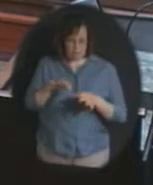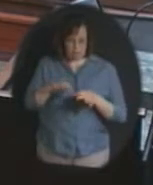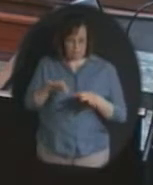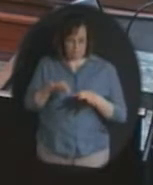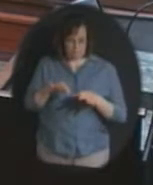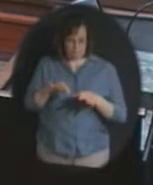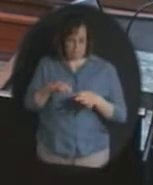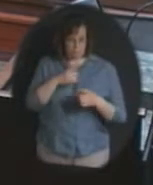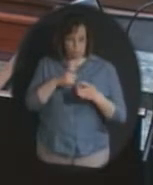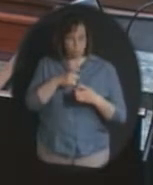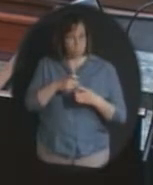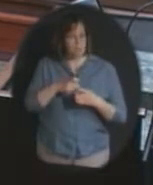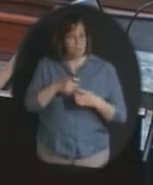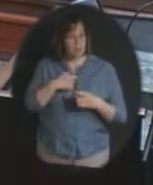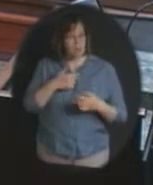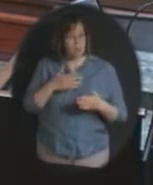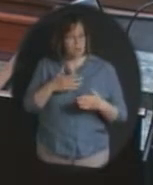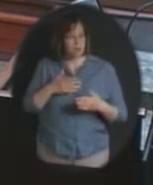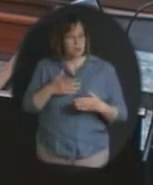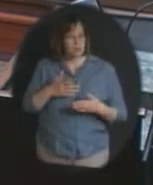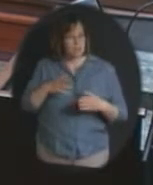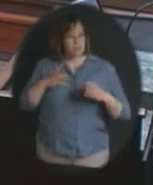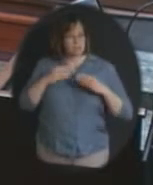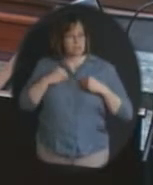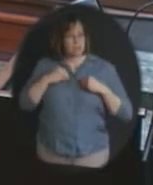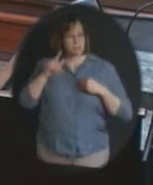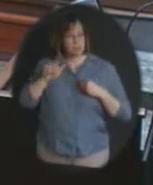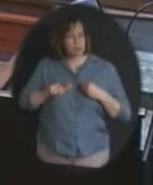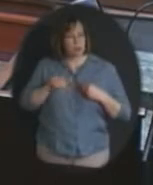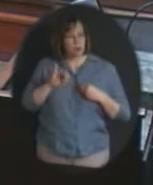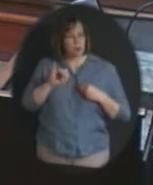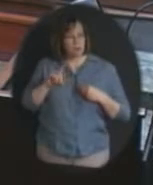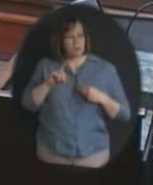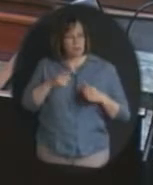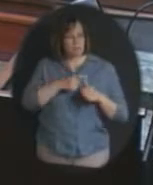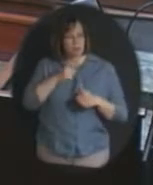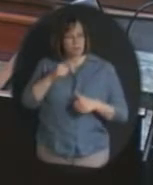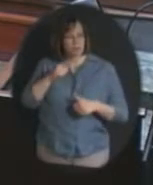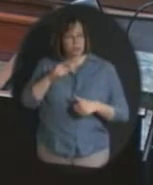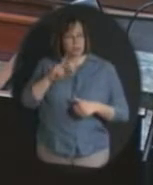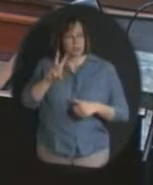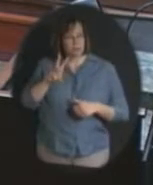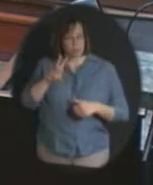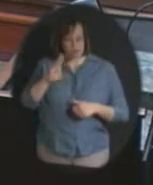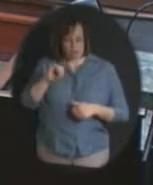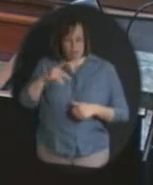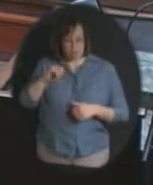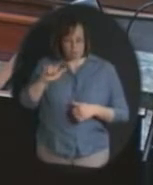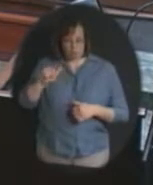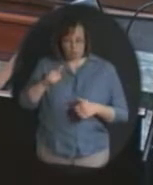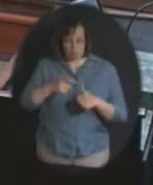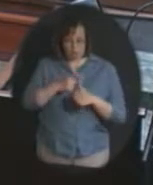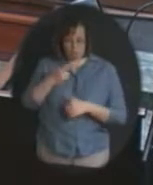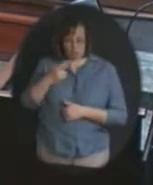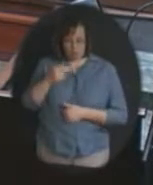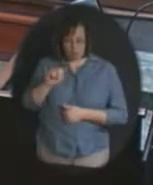questions? I'd move to accept the low bid from the GW Van Kappel Company for a